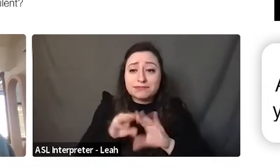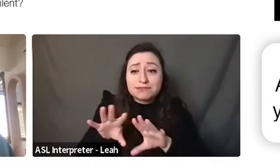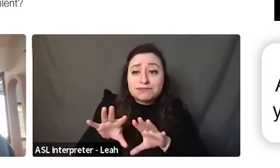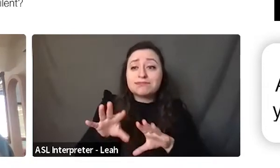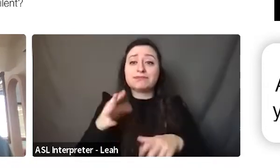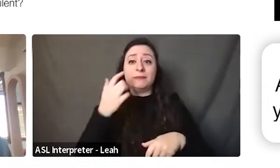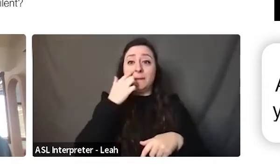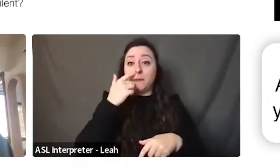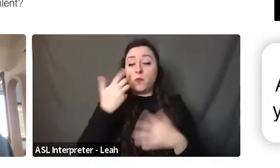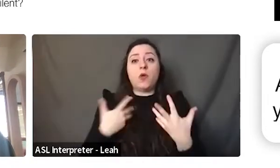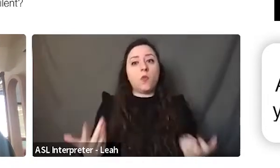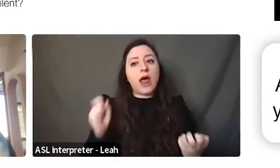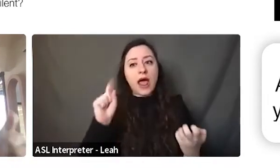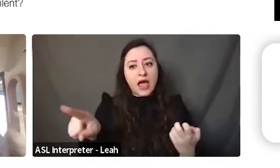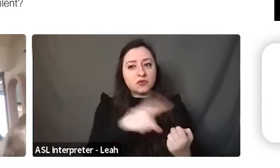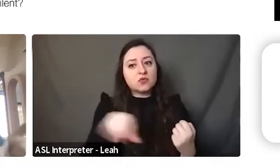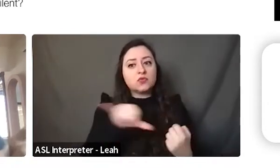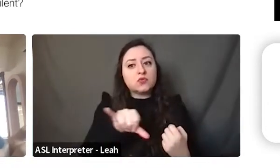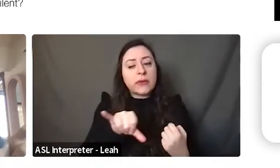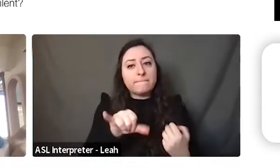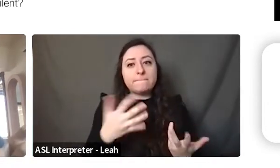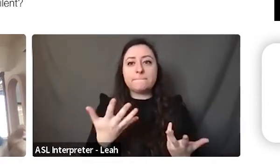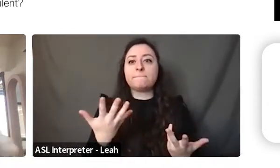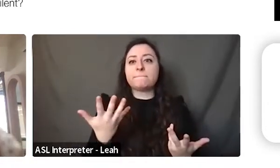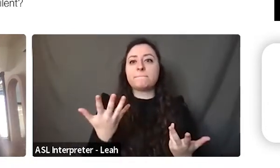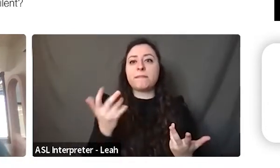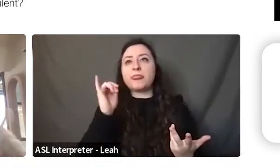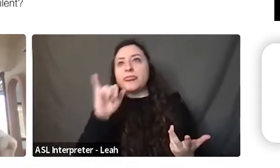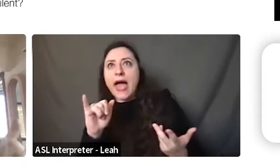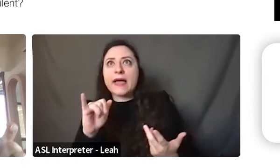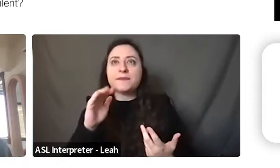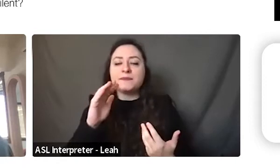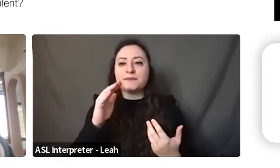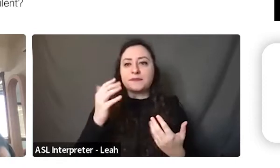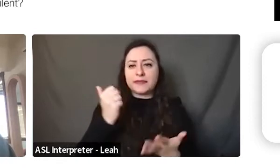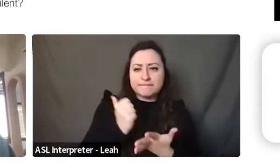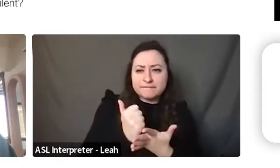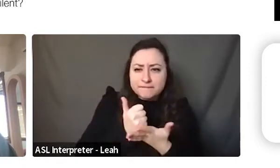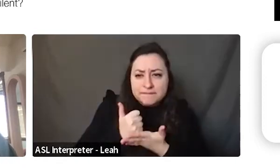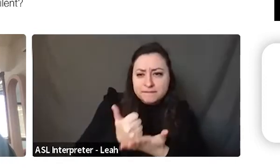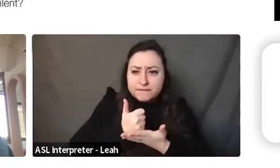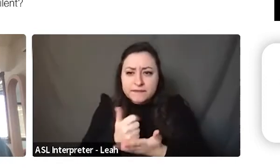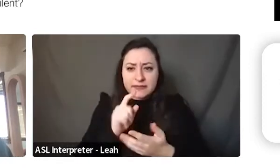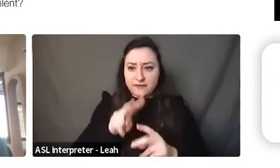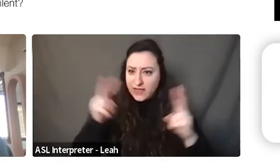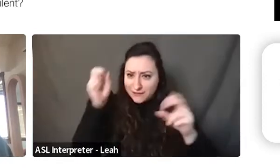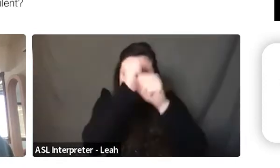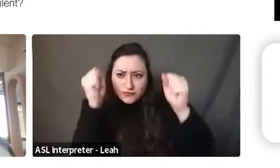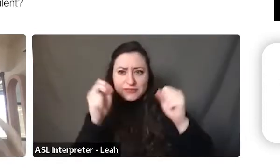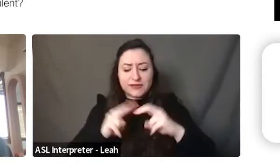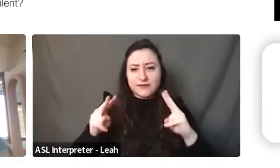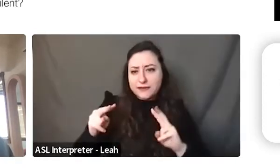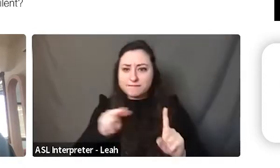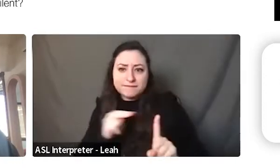to ask you to do the same, because that kind of inside outside game is very, very strategic and important,